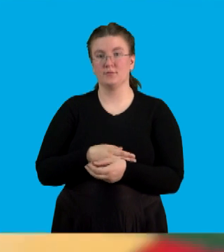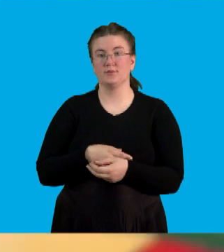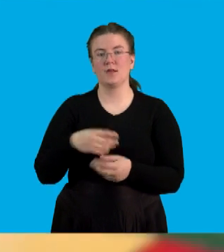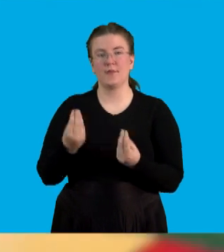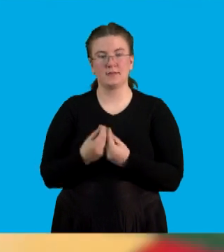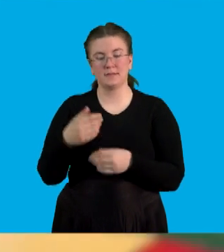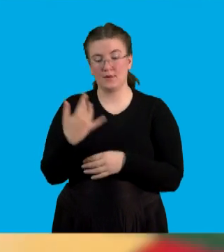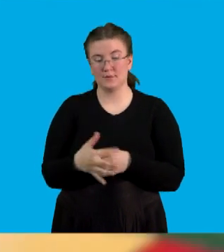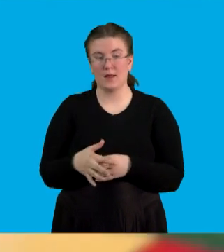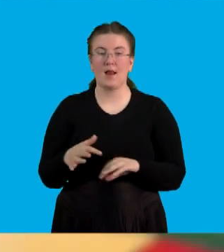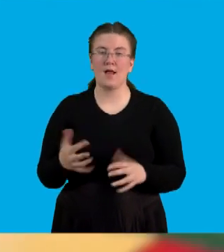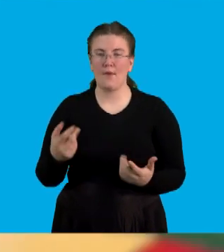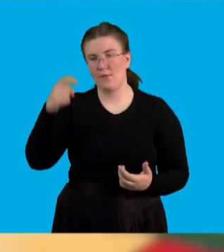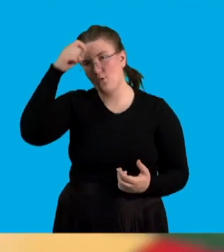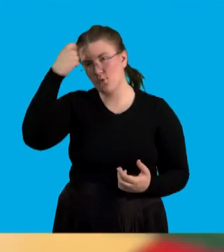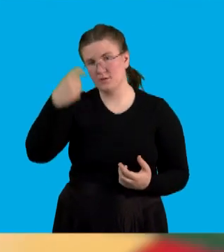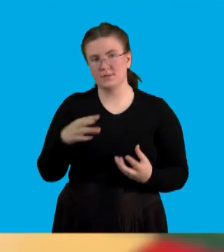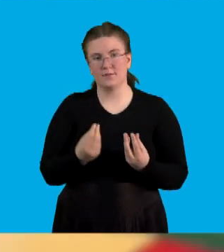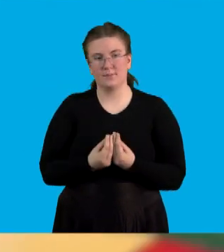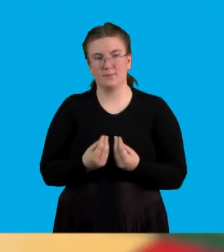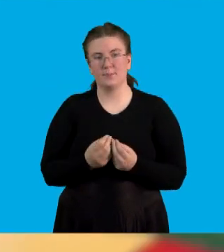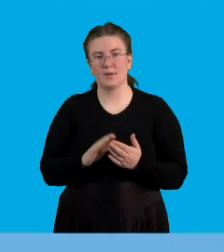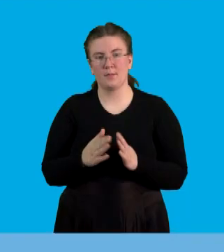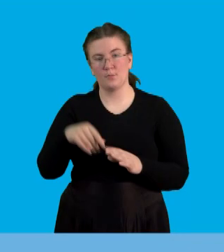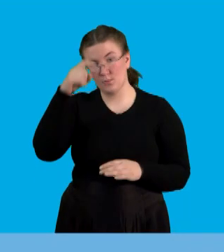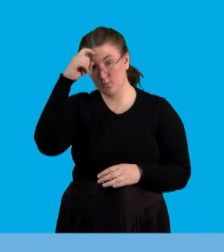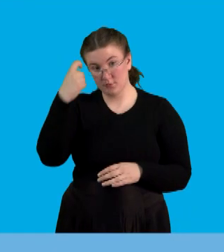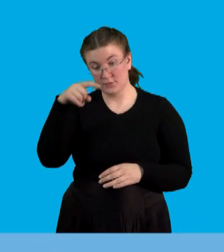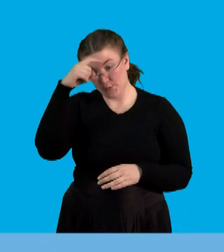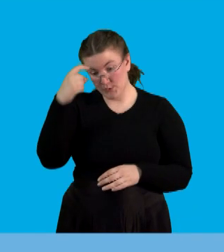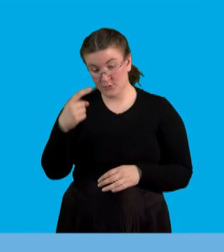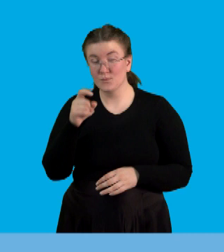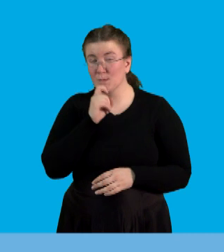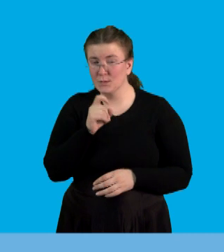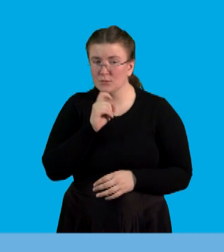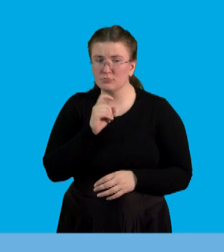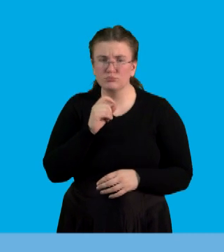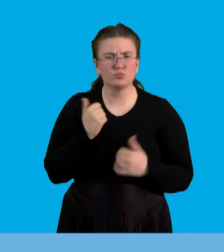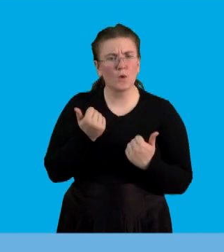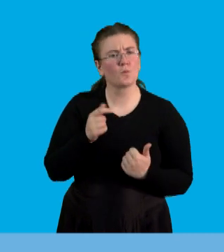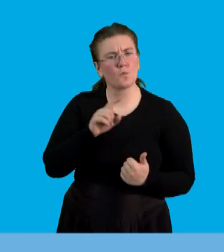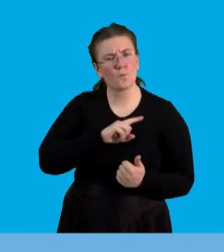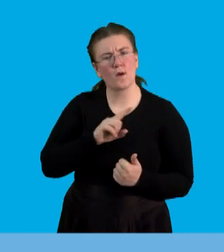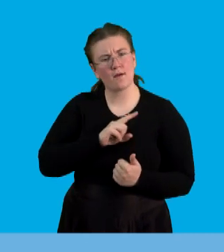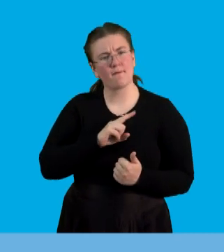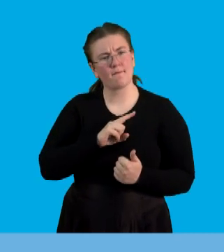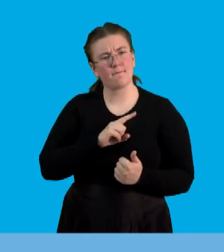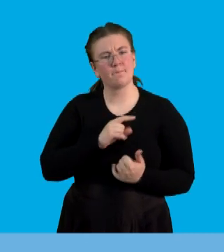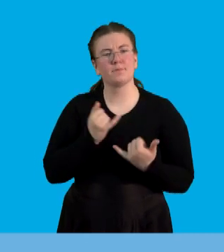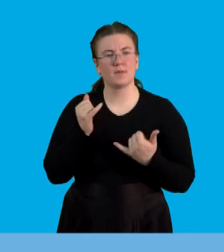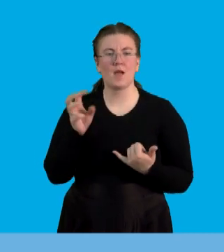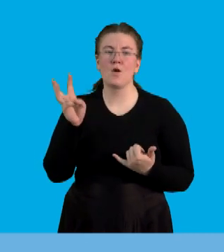surroundings and is transferred in a form of heat. Now, this heat is useful to us. Why is it useful to